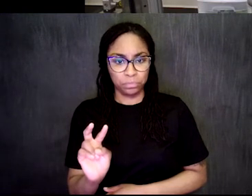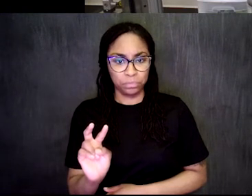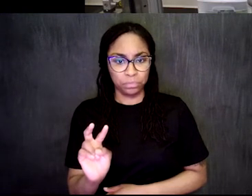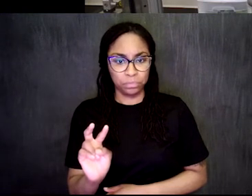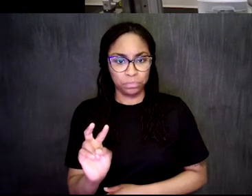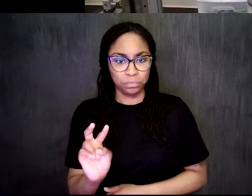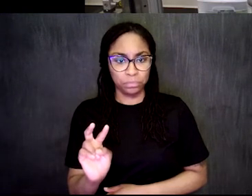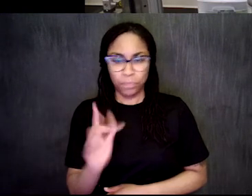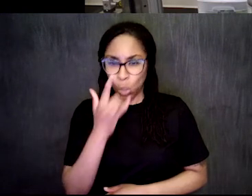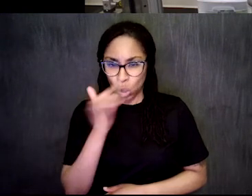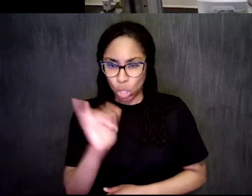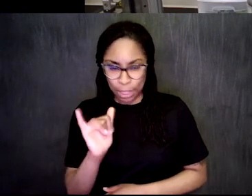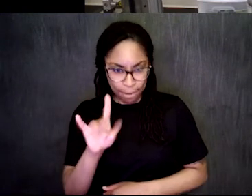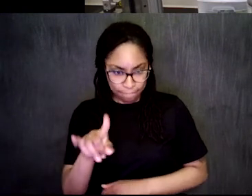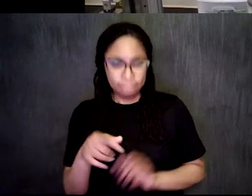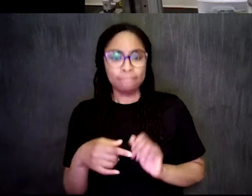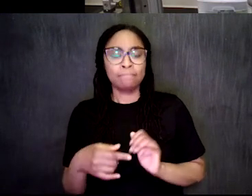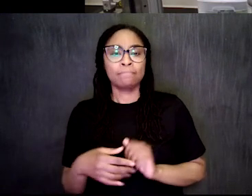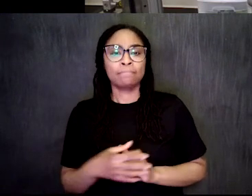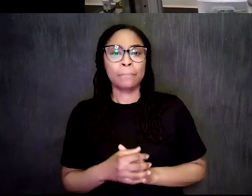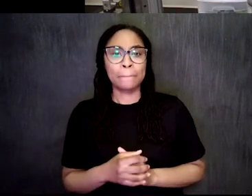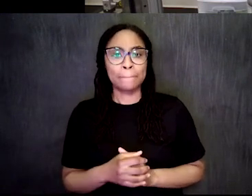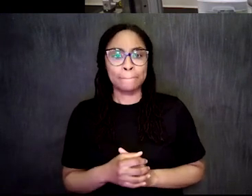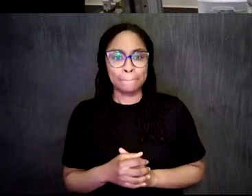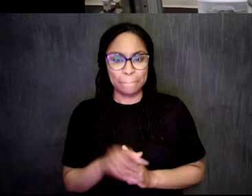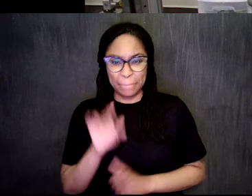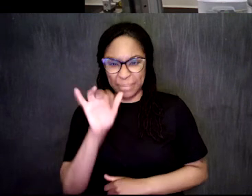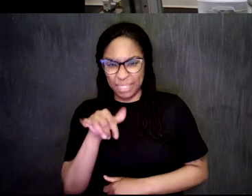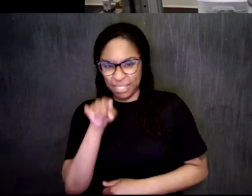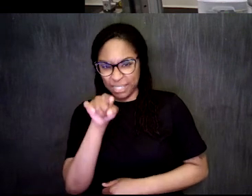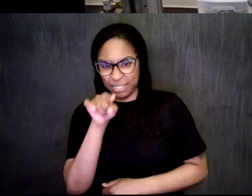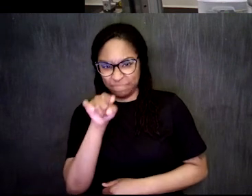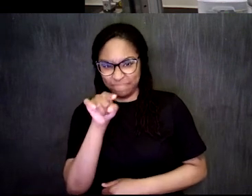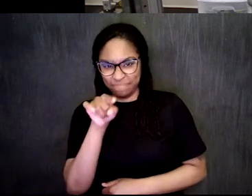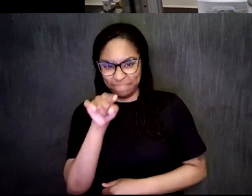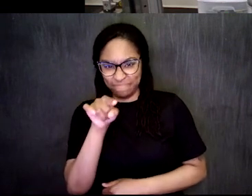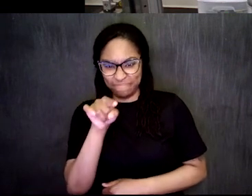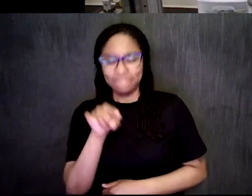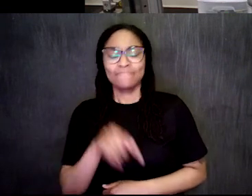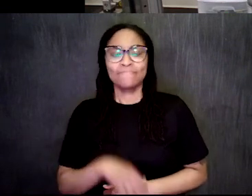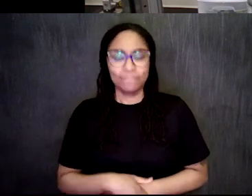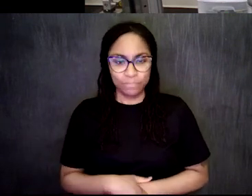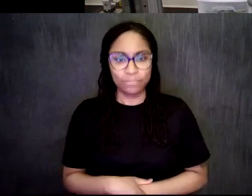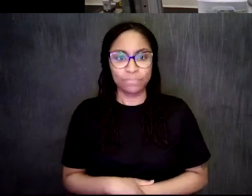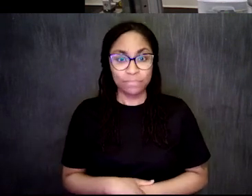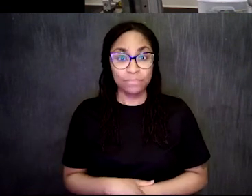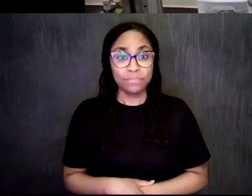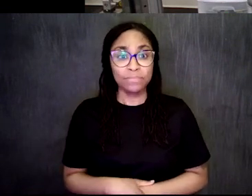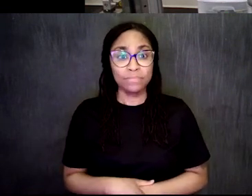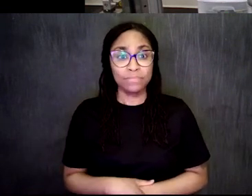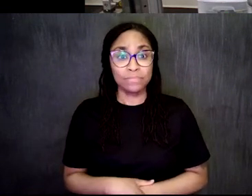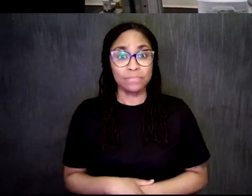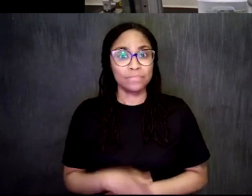do one limb at a time. So to demonstrate, we're gonna pick up opposite arm and